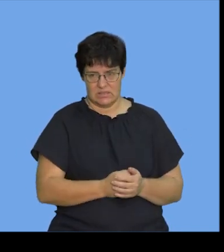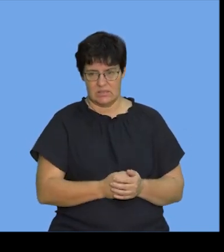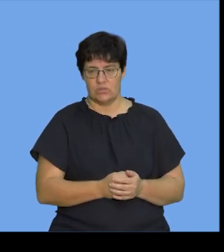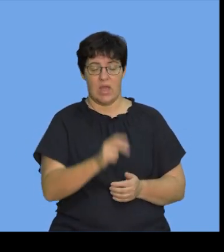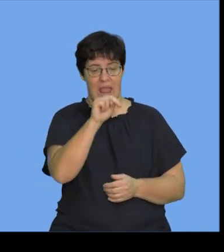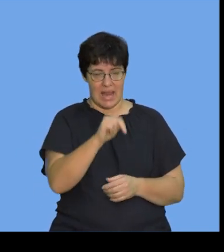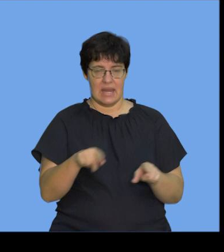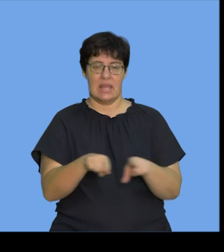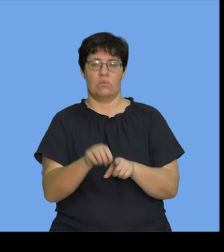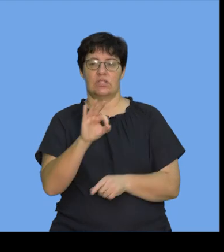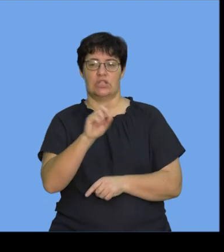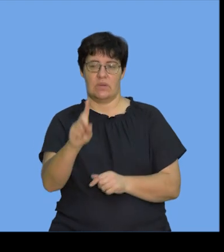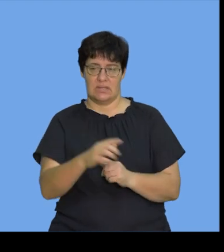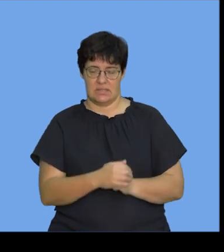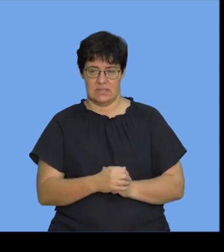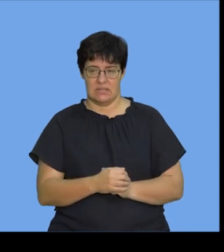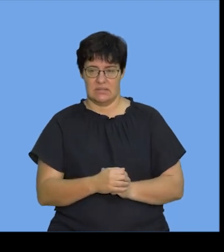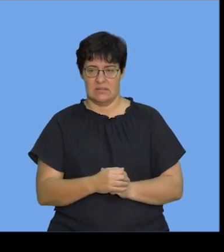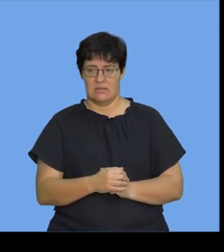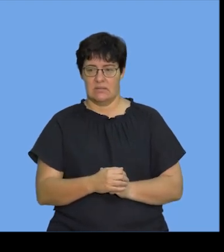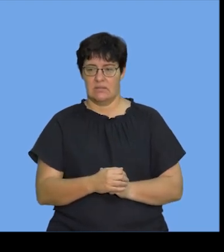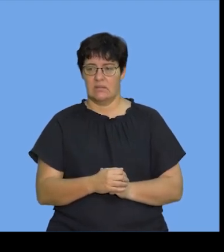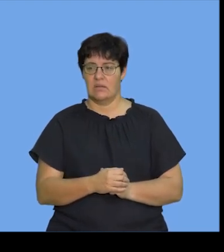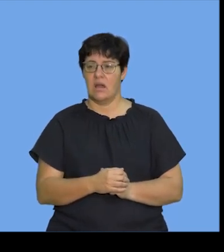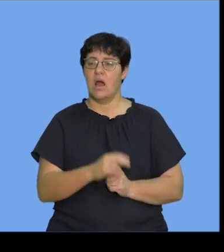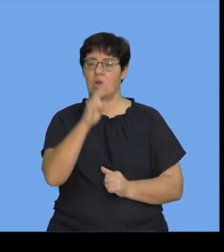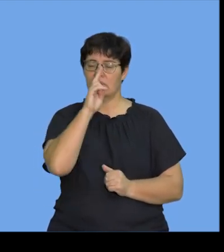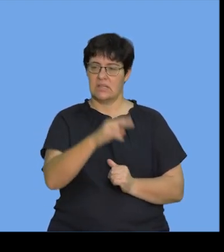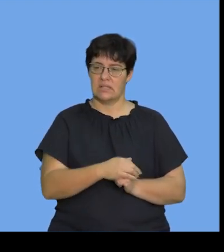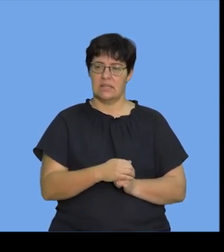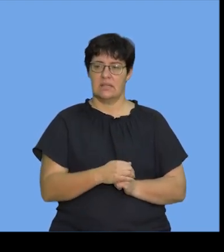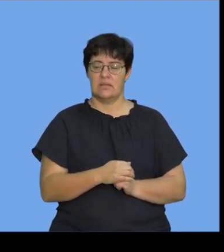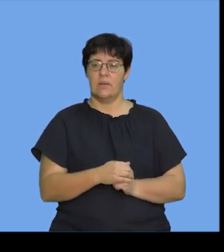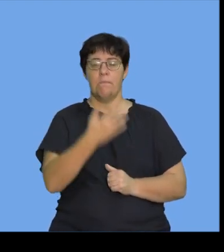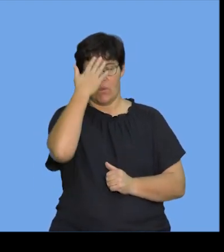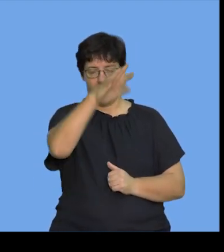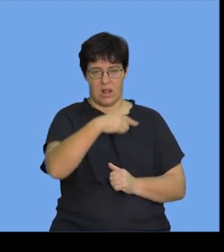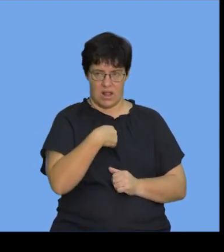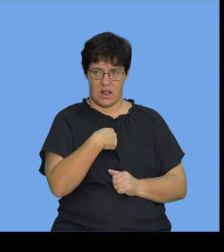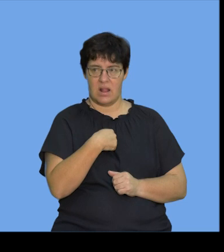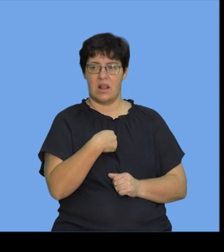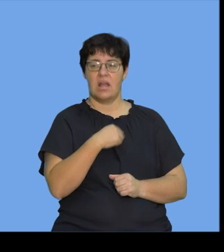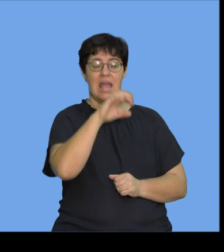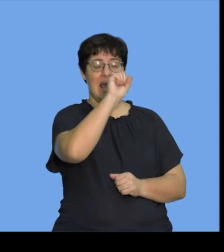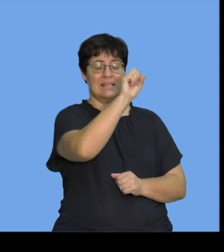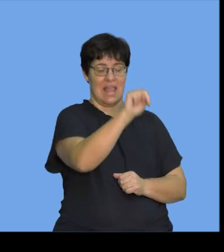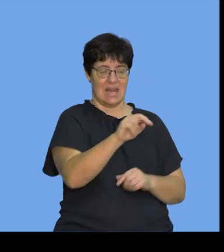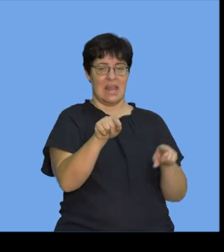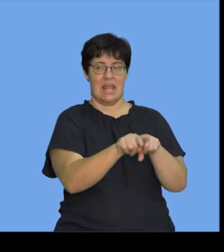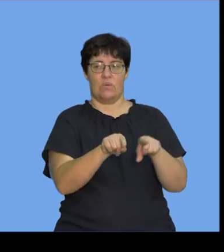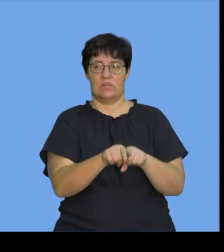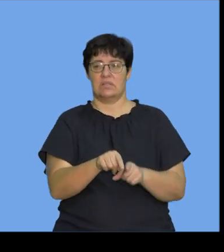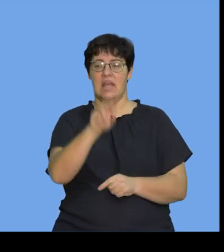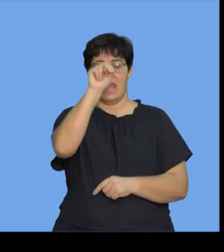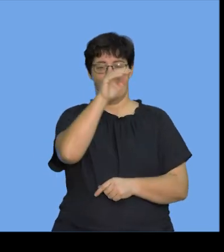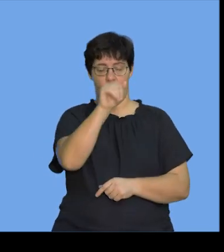to 31. Then automatically you can see that now I know the formula Sn is equals to n